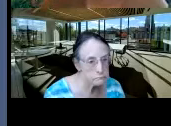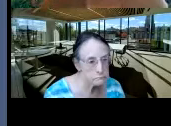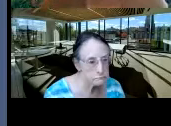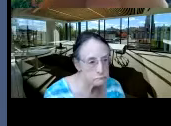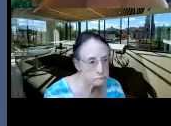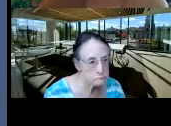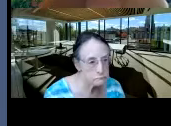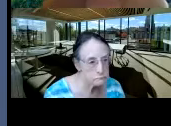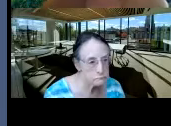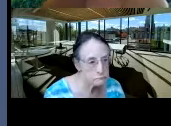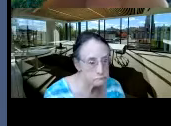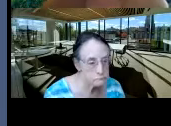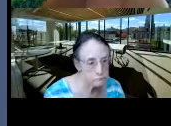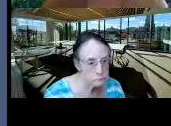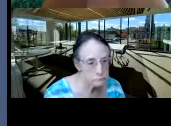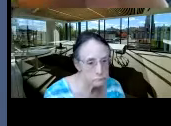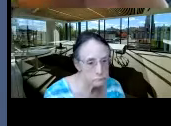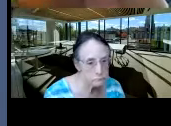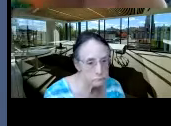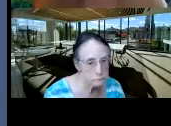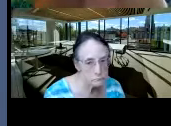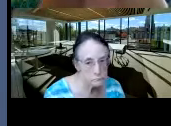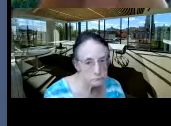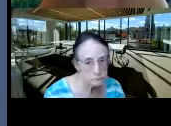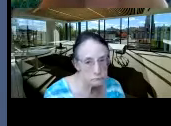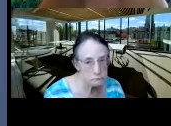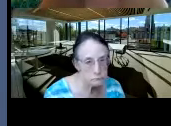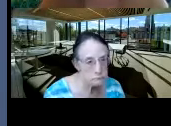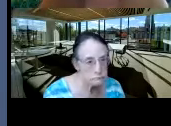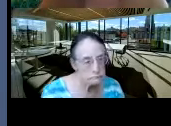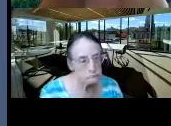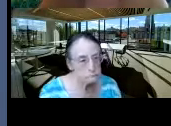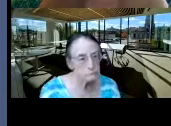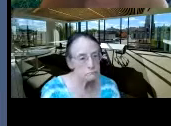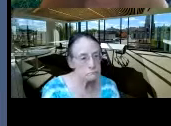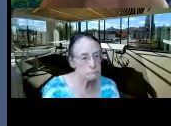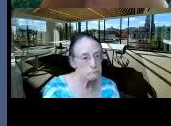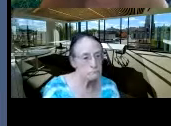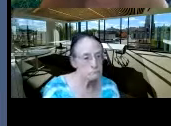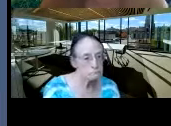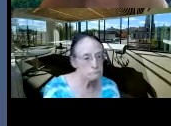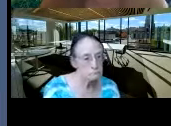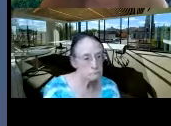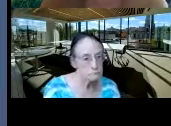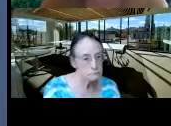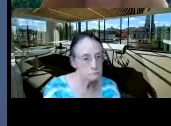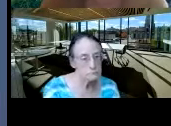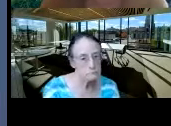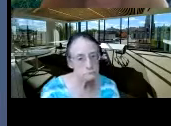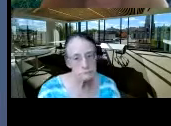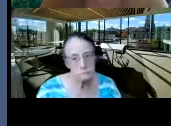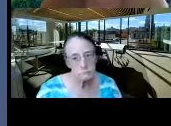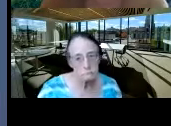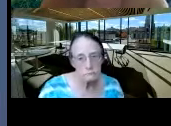option pin. So that way he's going to be the first picture on your screen. But yeah, I see we have more